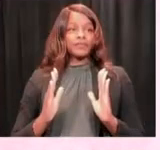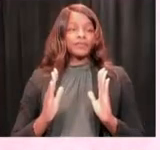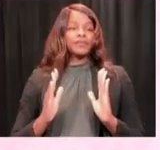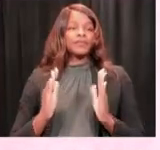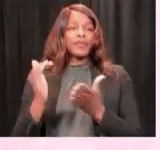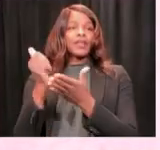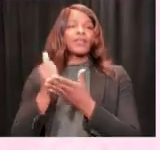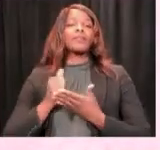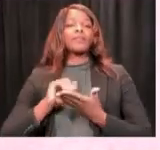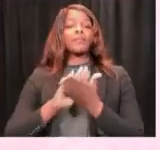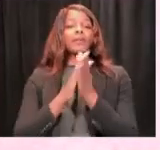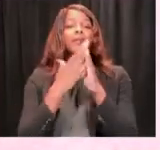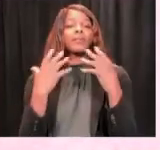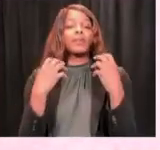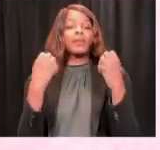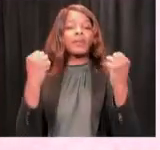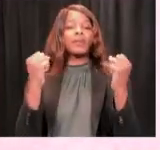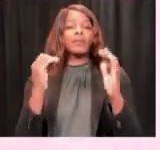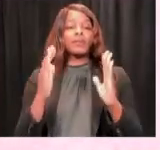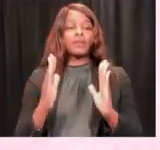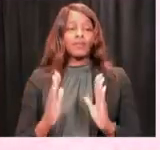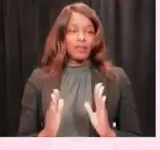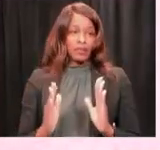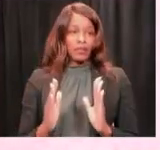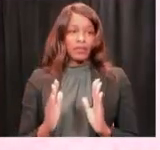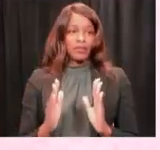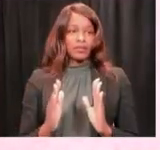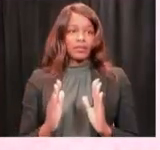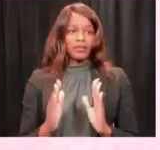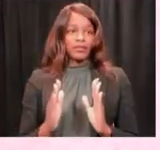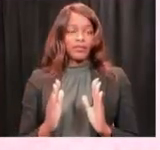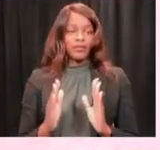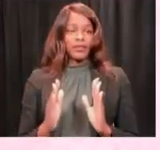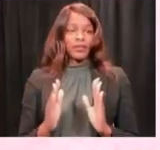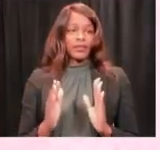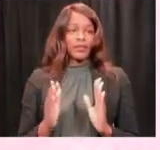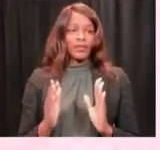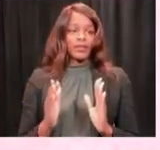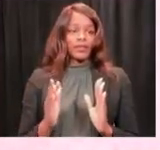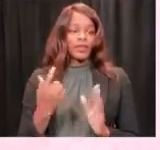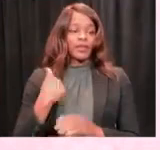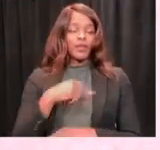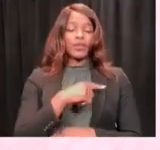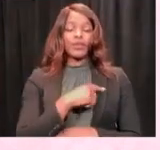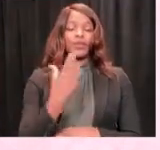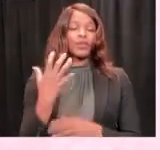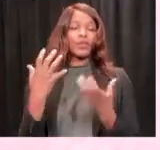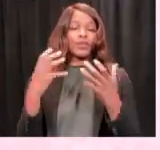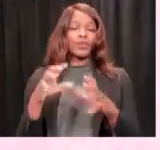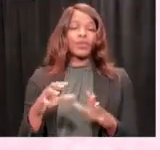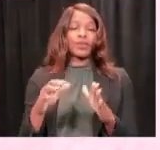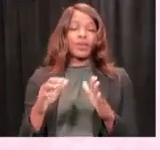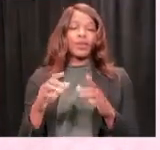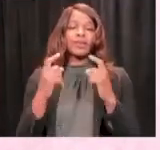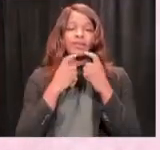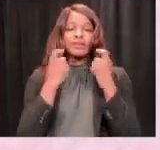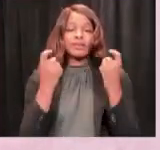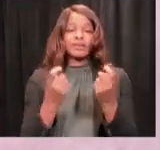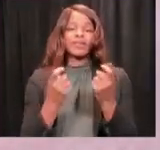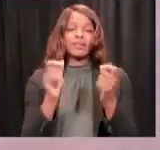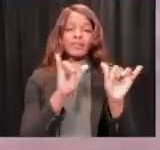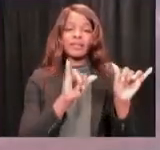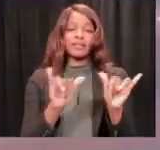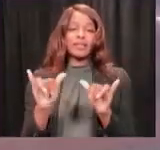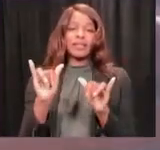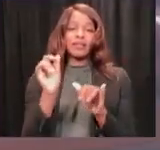I pray, Lord, turn us into healers. Help us to repack our bags. And we will not repeat the sins of yesterday. And we will